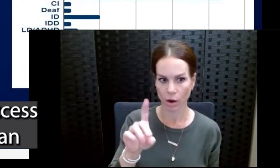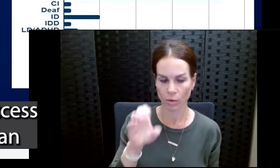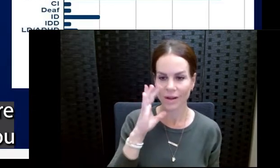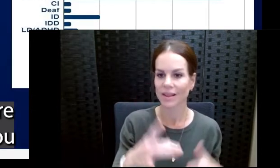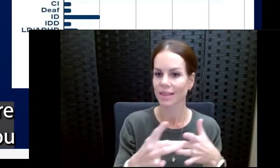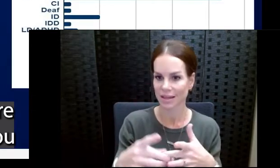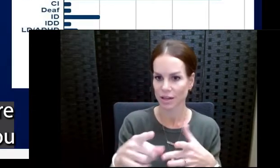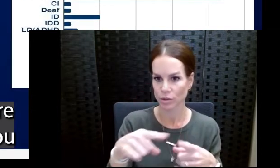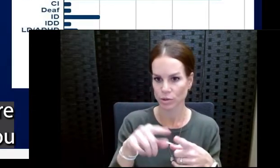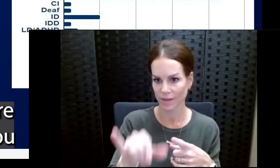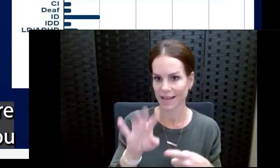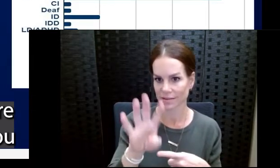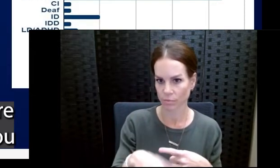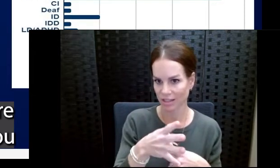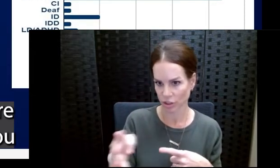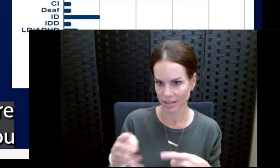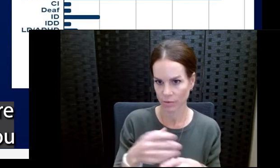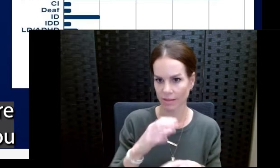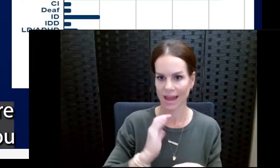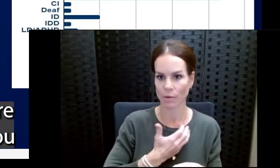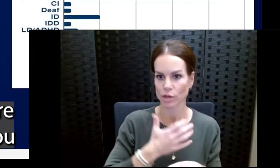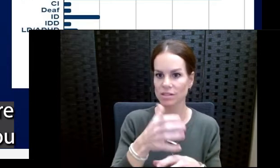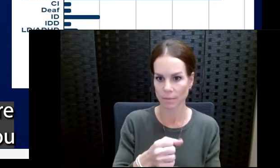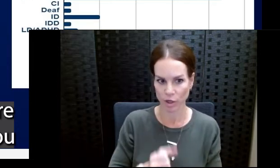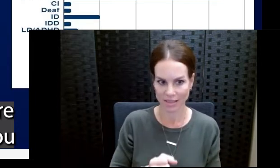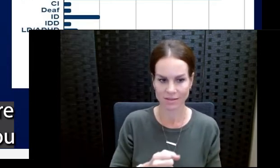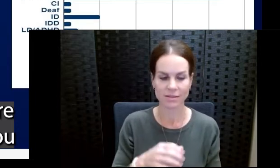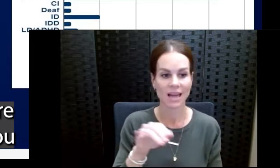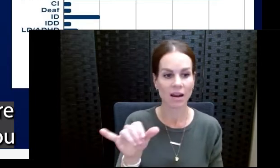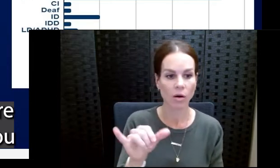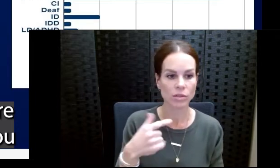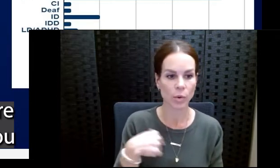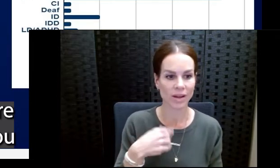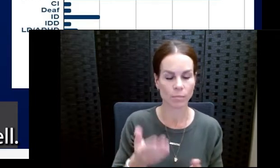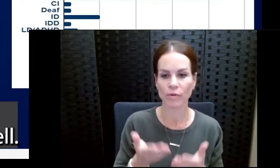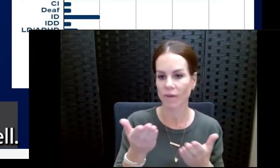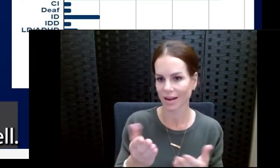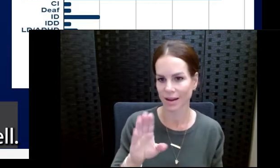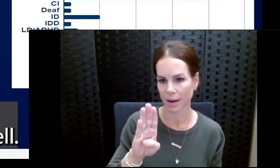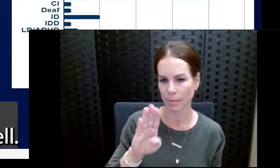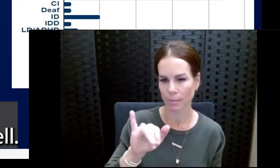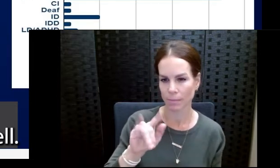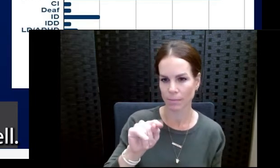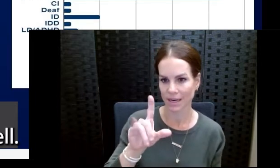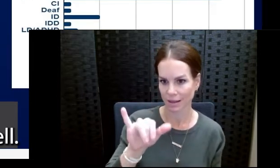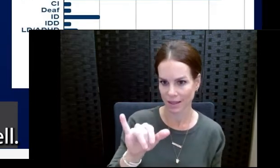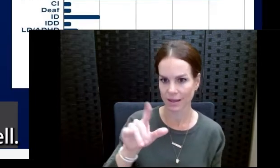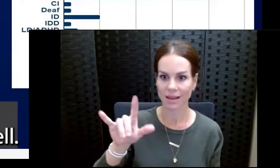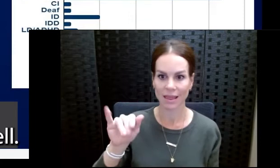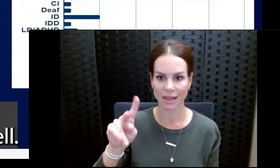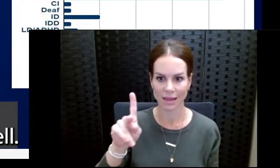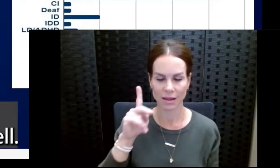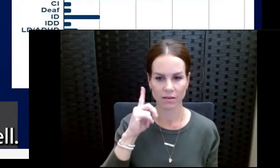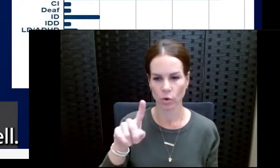could scan the QR code that's provided there, and that will lead you to a spreadsheet